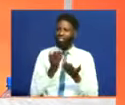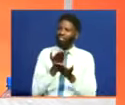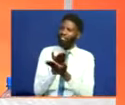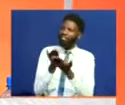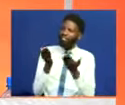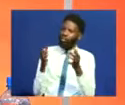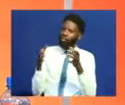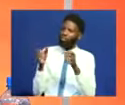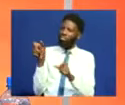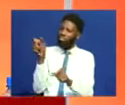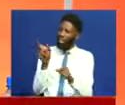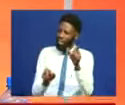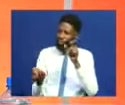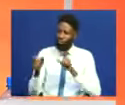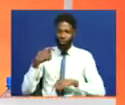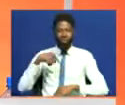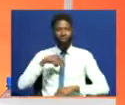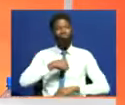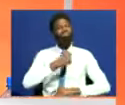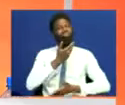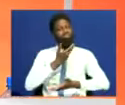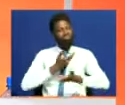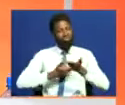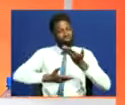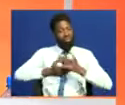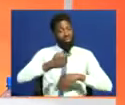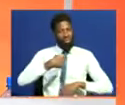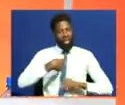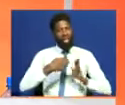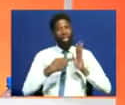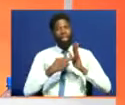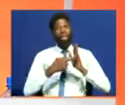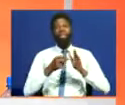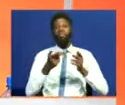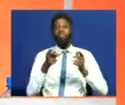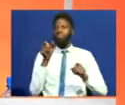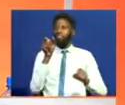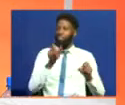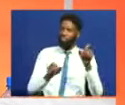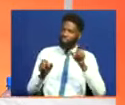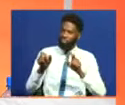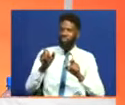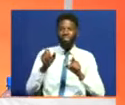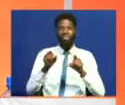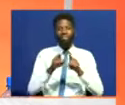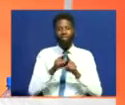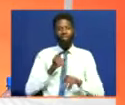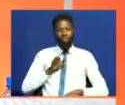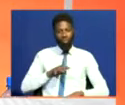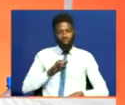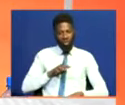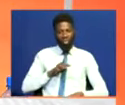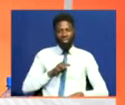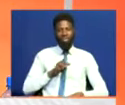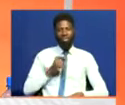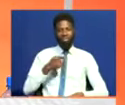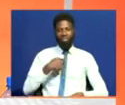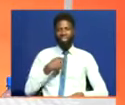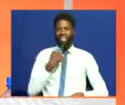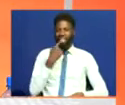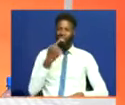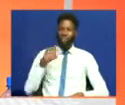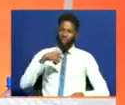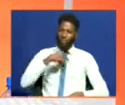I'm a representative of the people, and as a woman, I talk on behalf and say, we've related with them